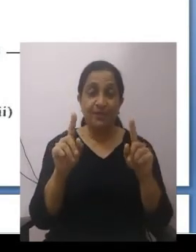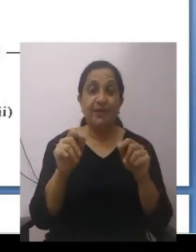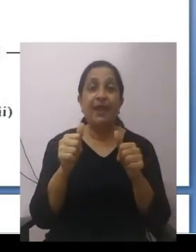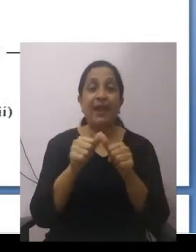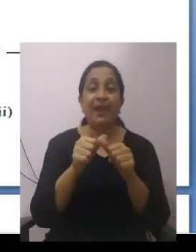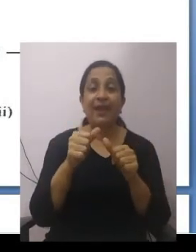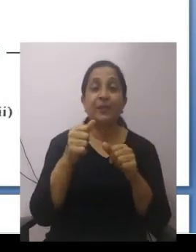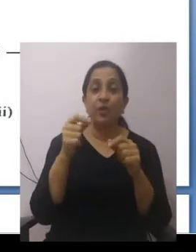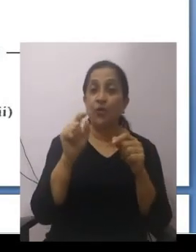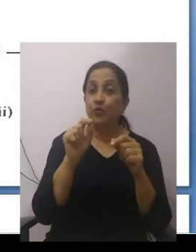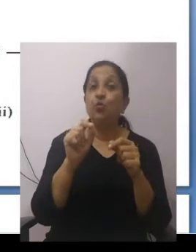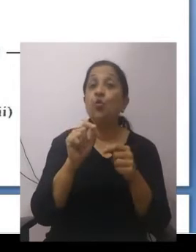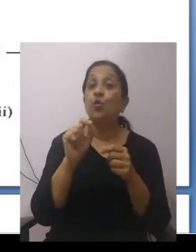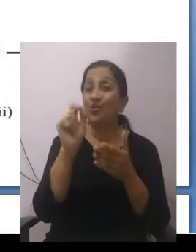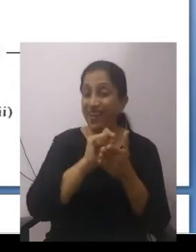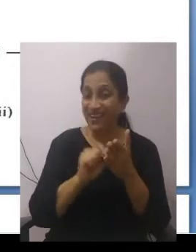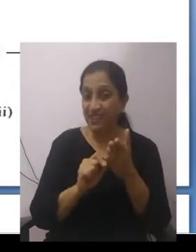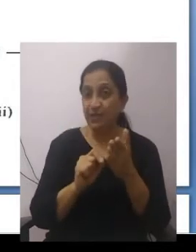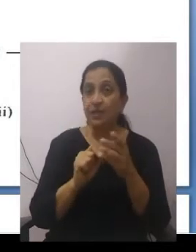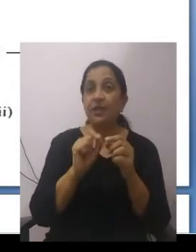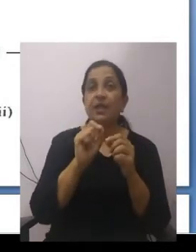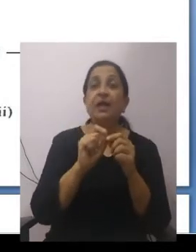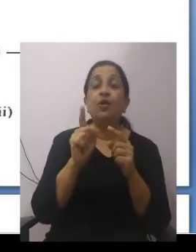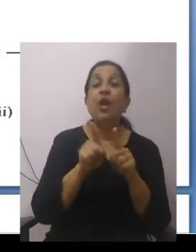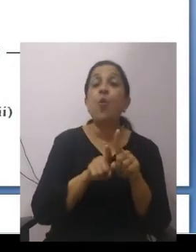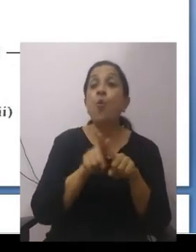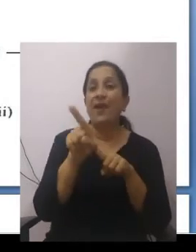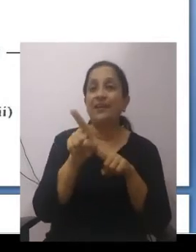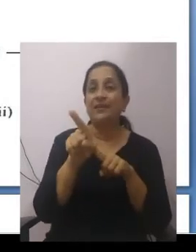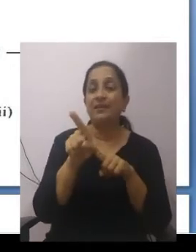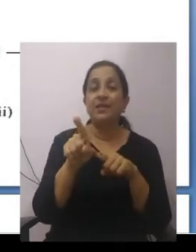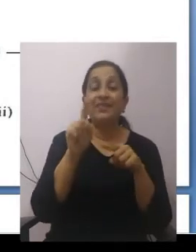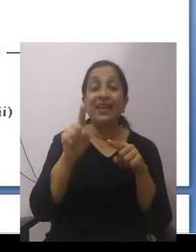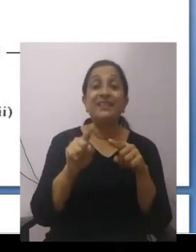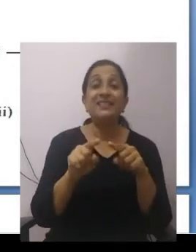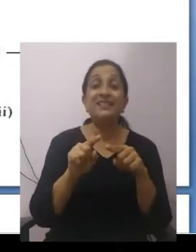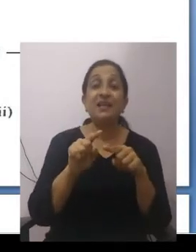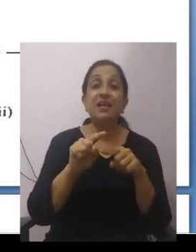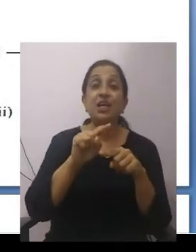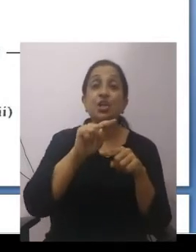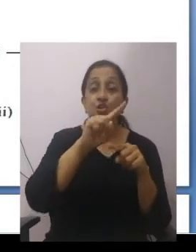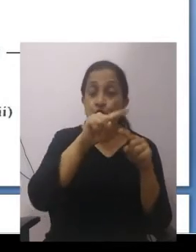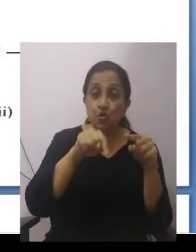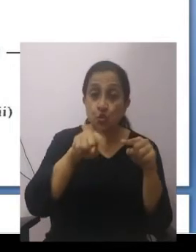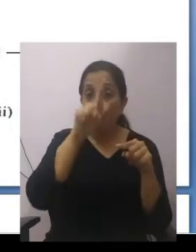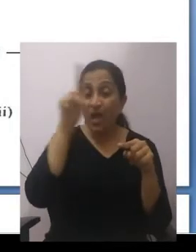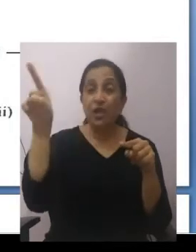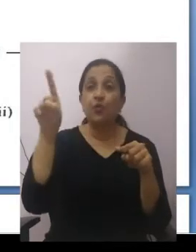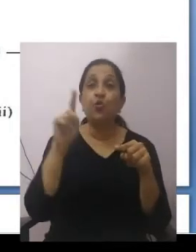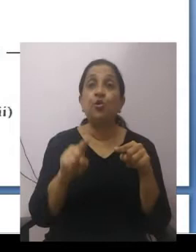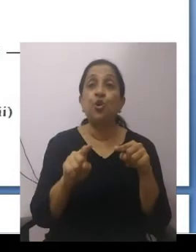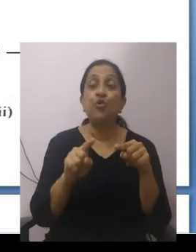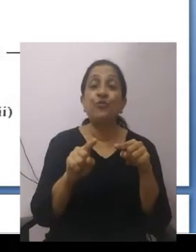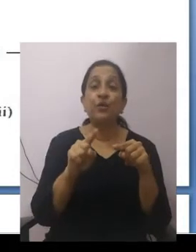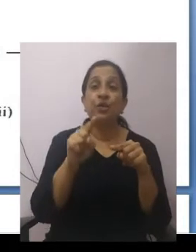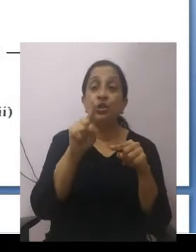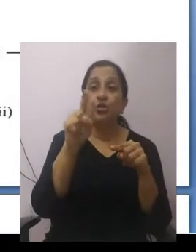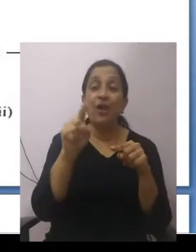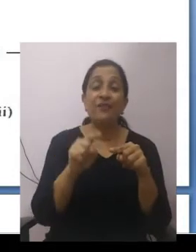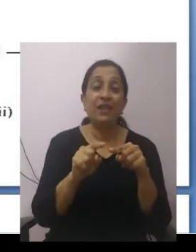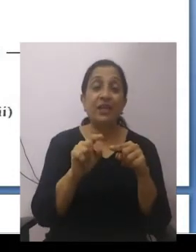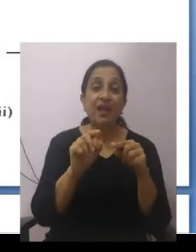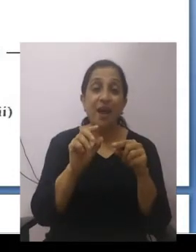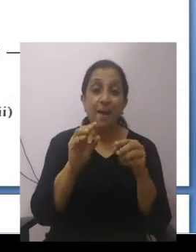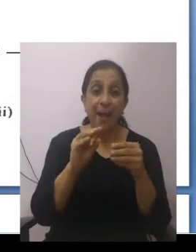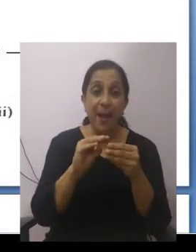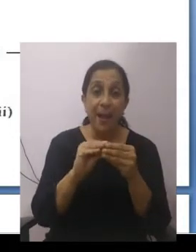two lines like this. It is nothing but always the square root of the coefficient of I, j,